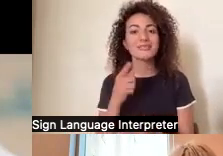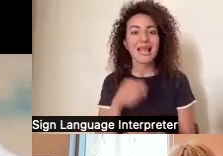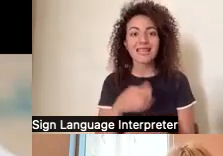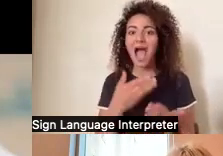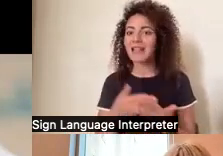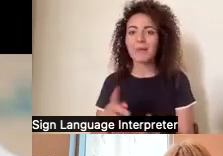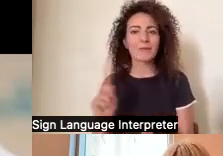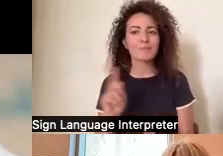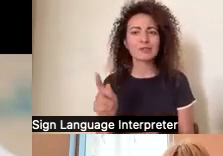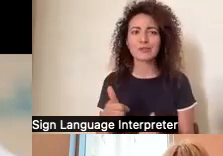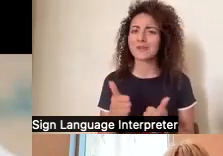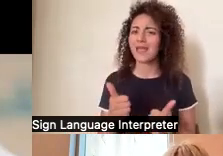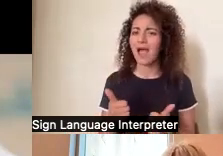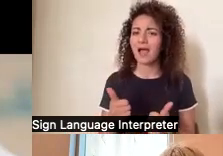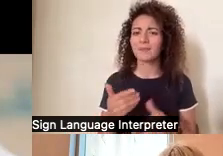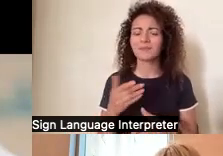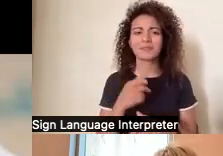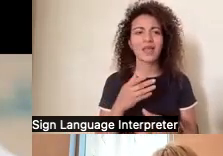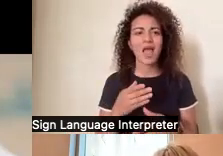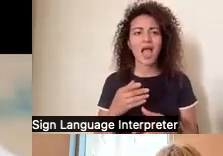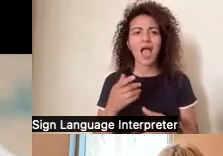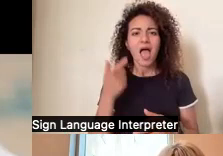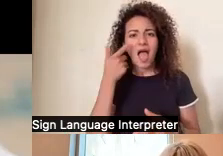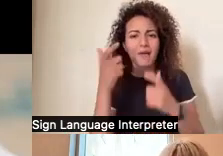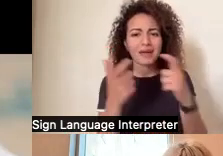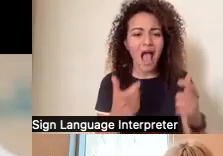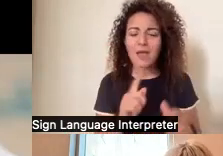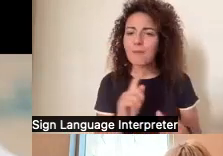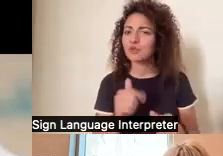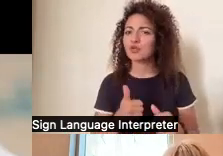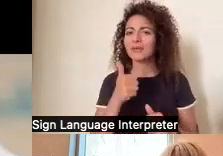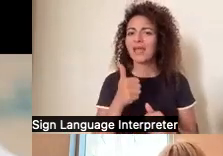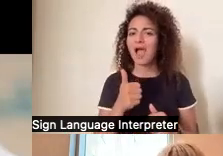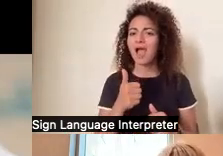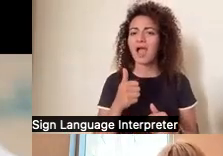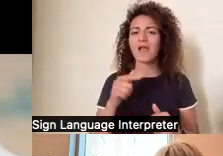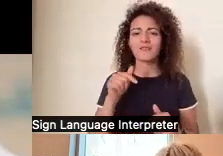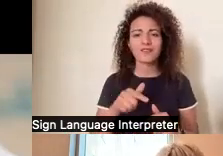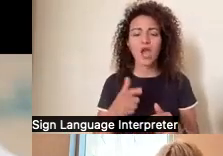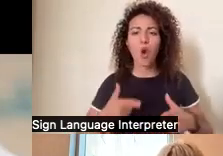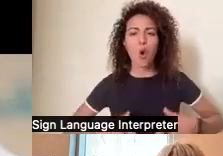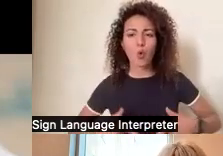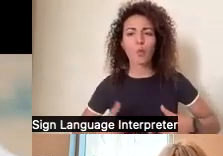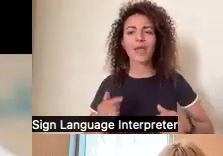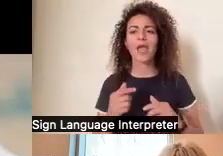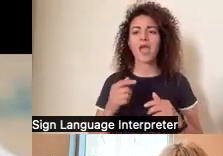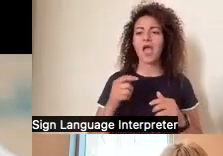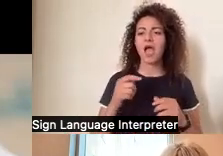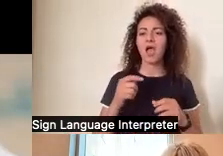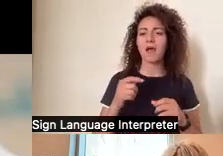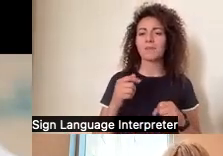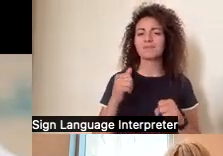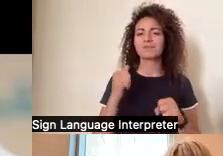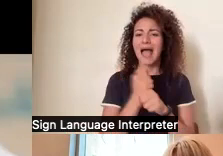It's not the most appropriate care, and there are few government checks. There are few quality government